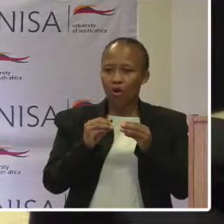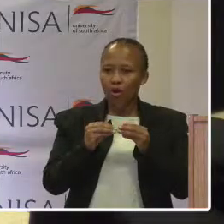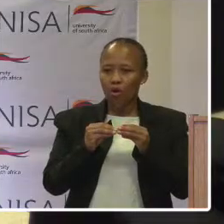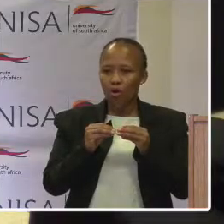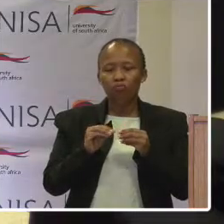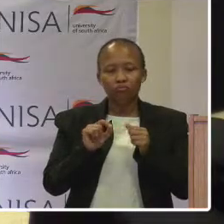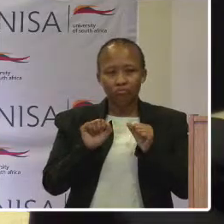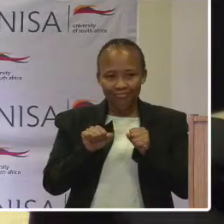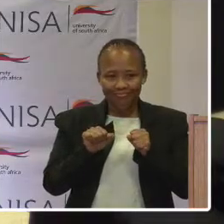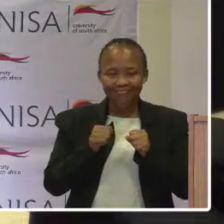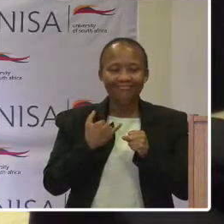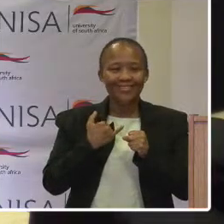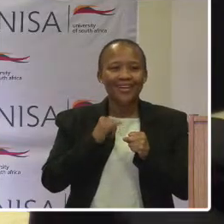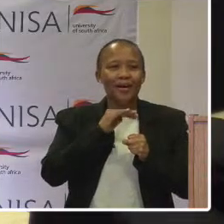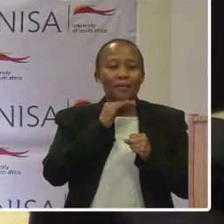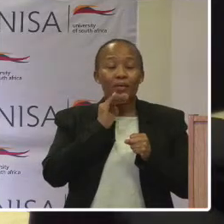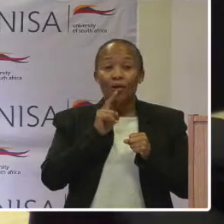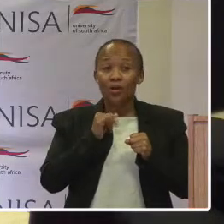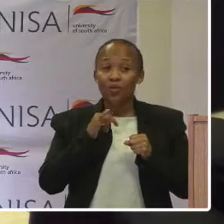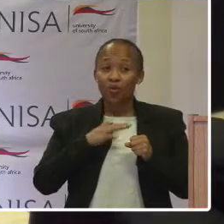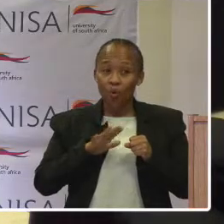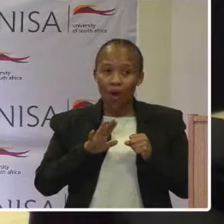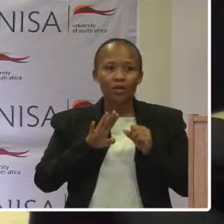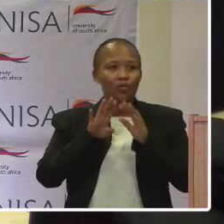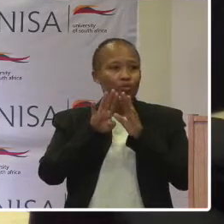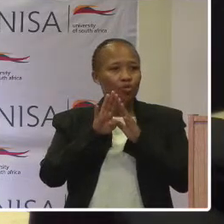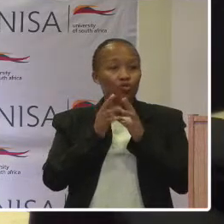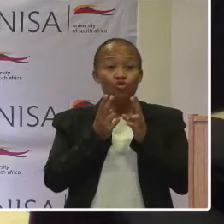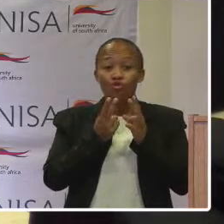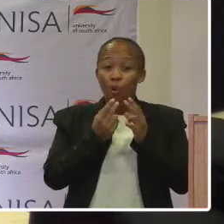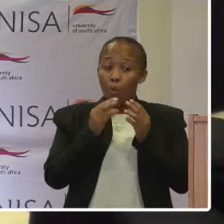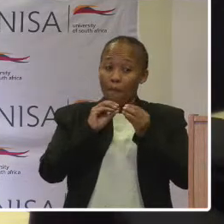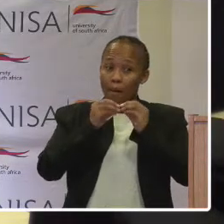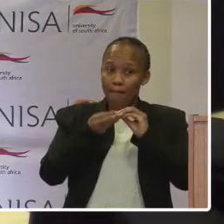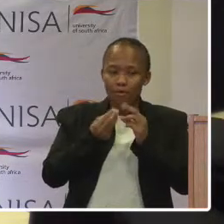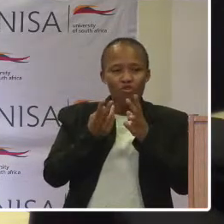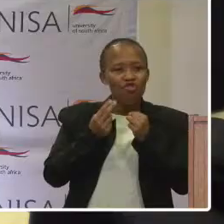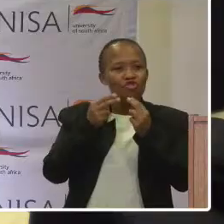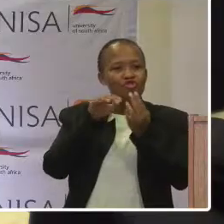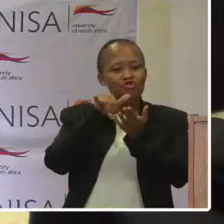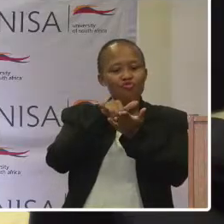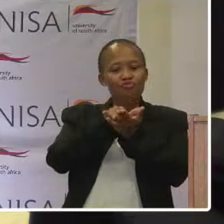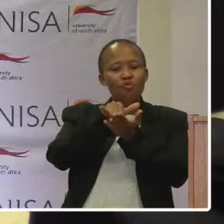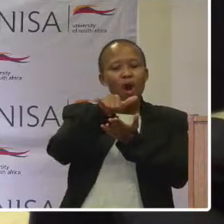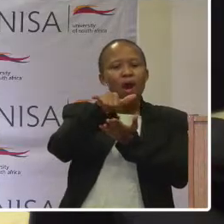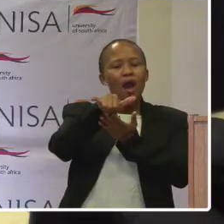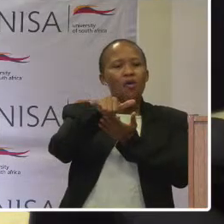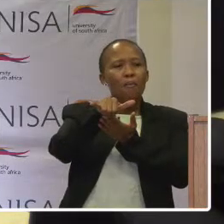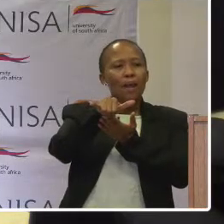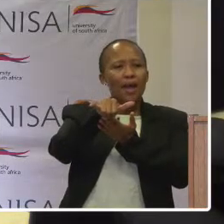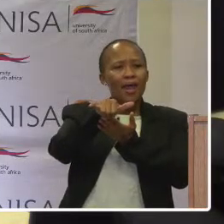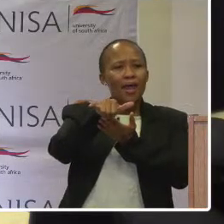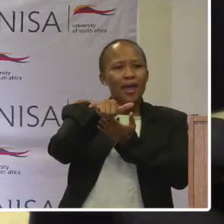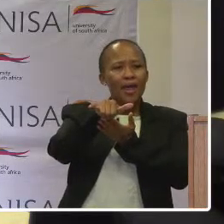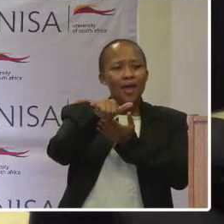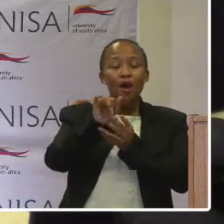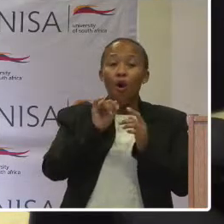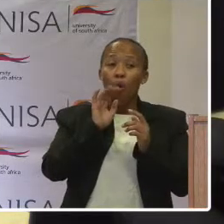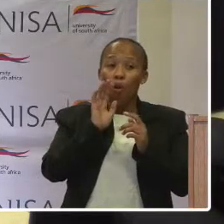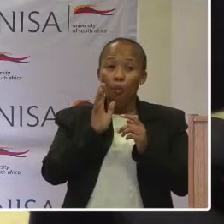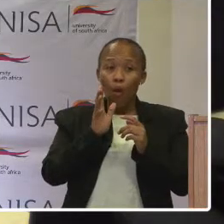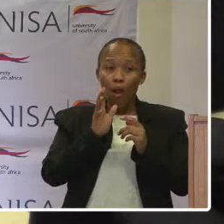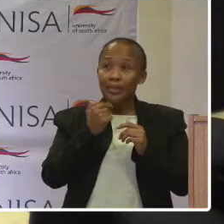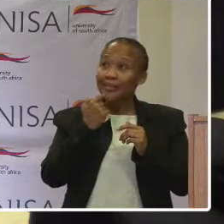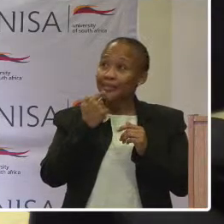let's say we want to innovate a new aeroplane to fly to America within